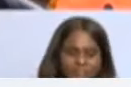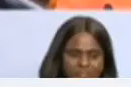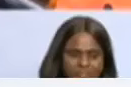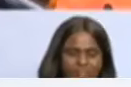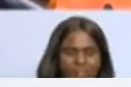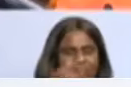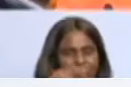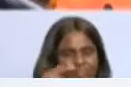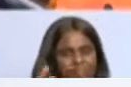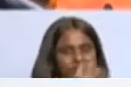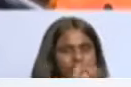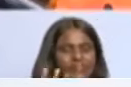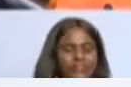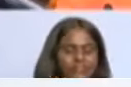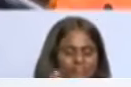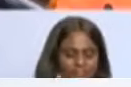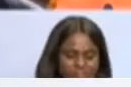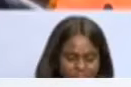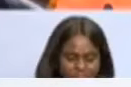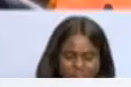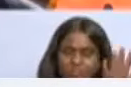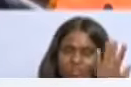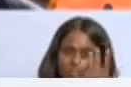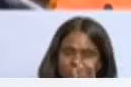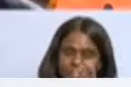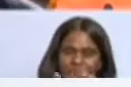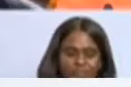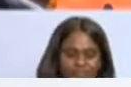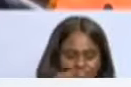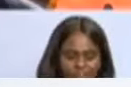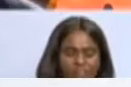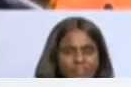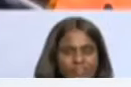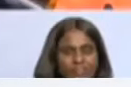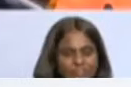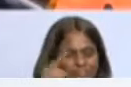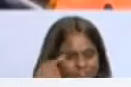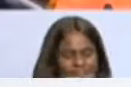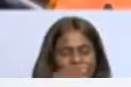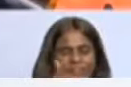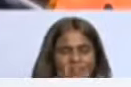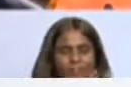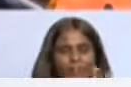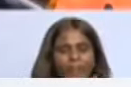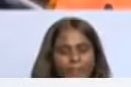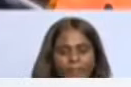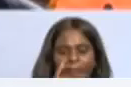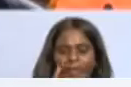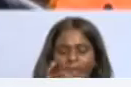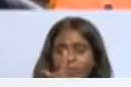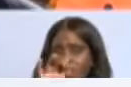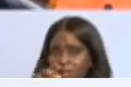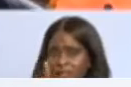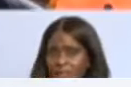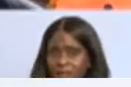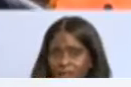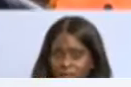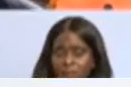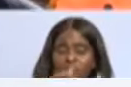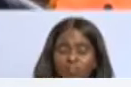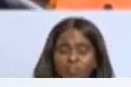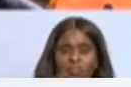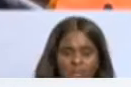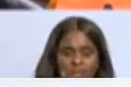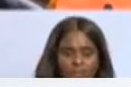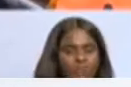growth. We are enhancing the capacity of the National Institute for Scientific and Industrial Research to facilitate